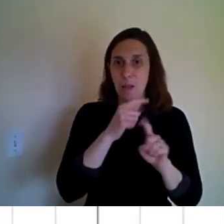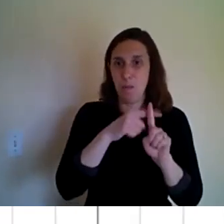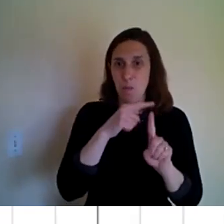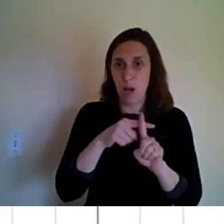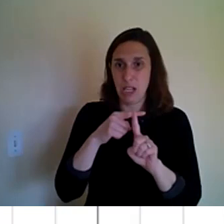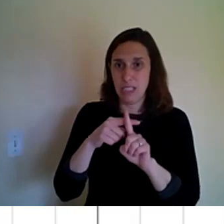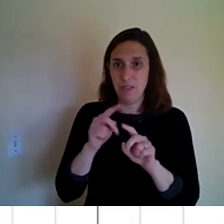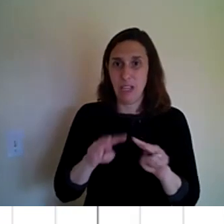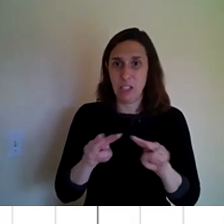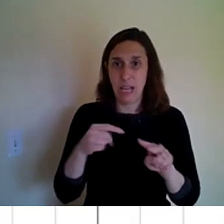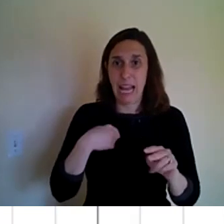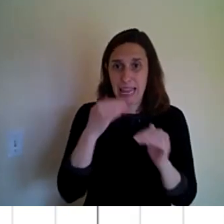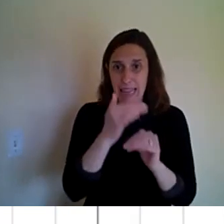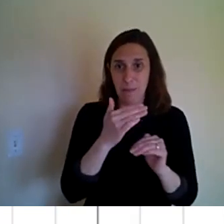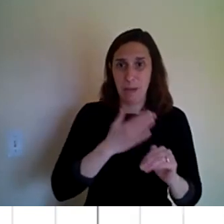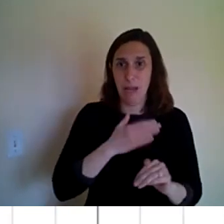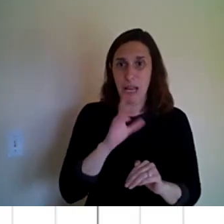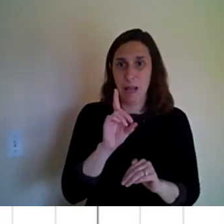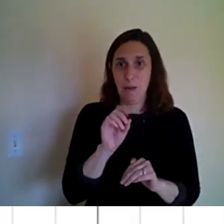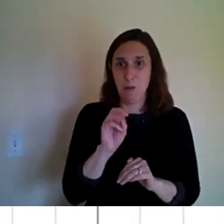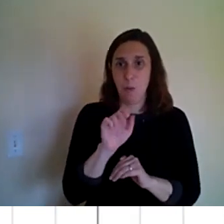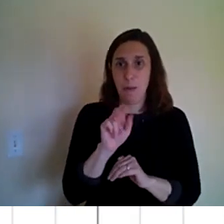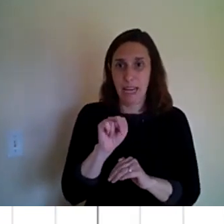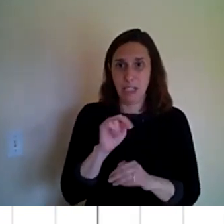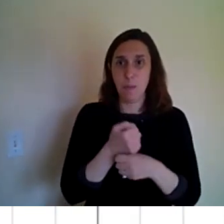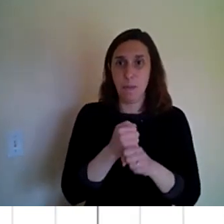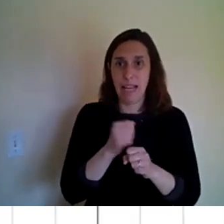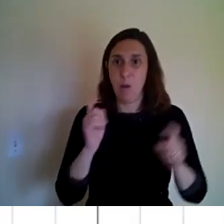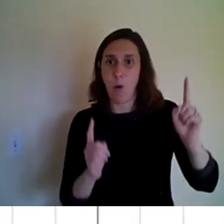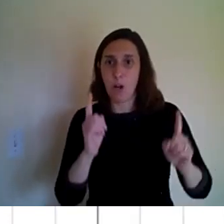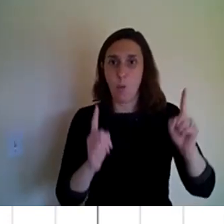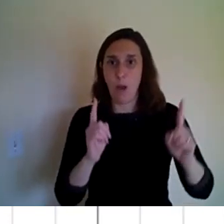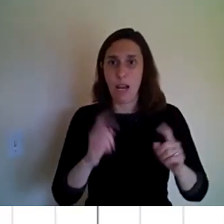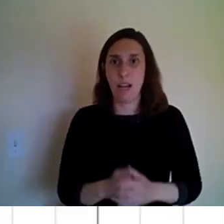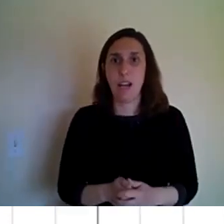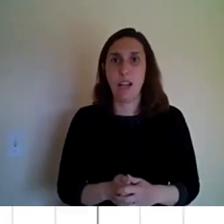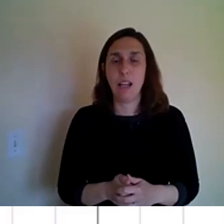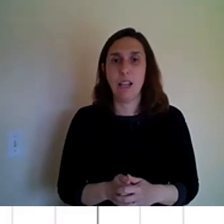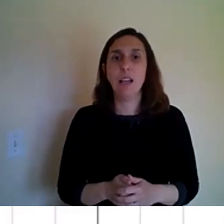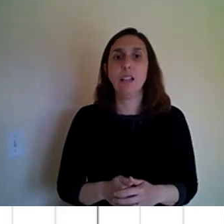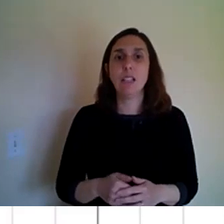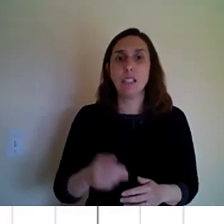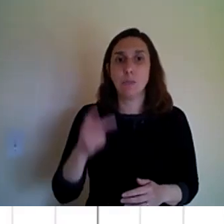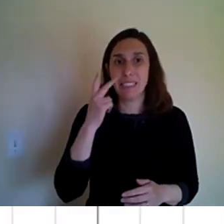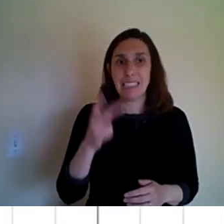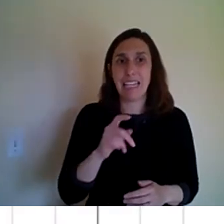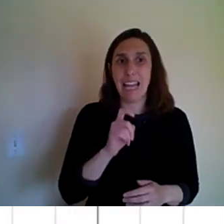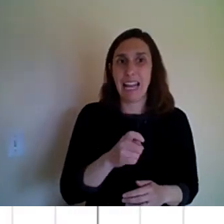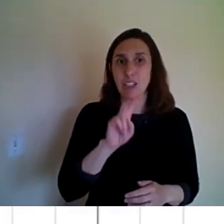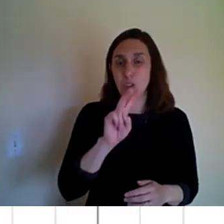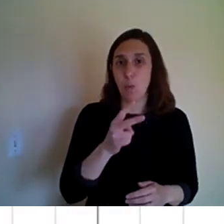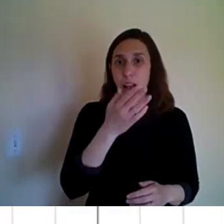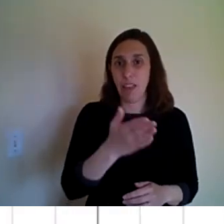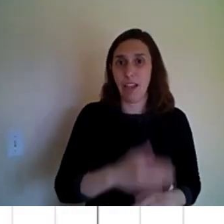my domain so it becomes 1 to 1. So we see x squared there. And I'm going to zoom in a